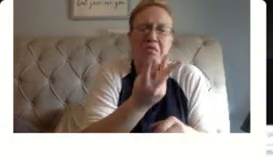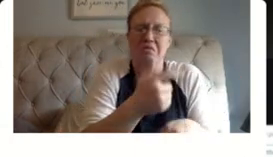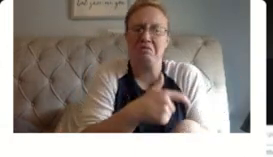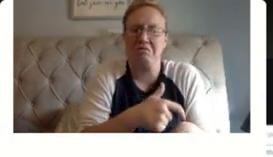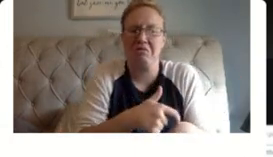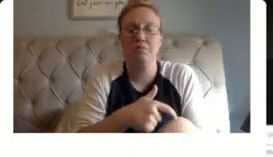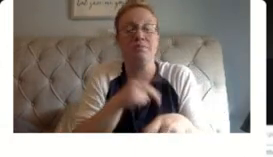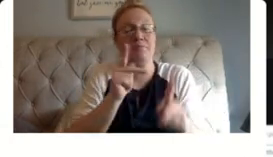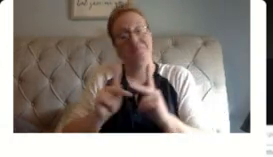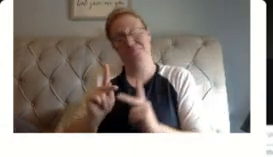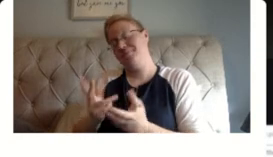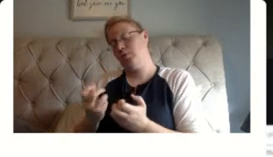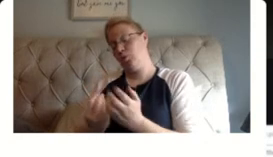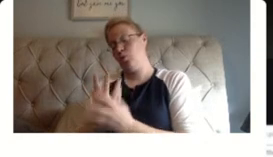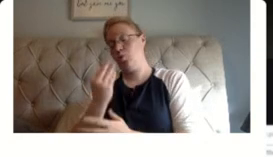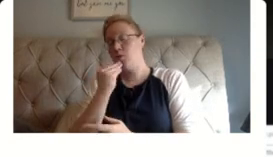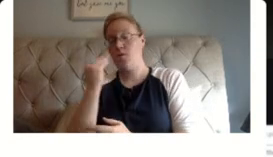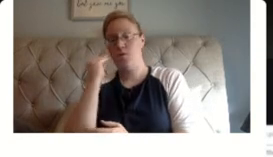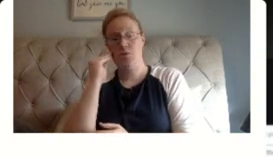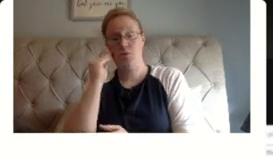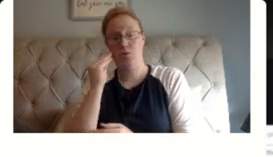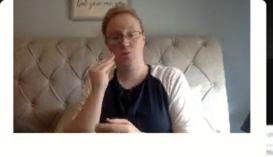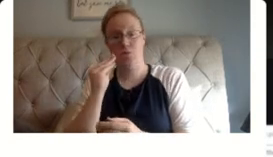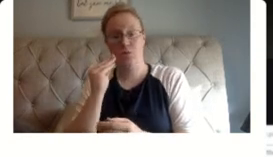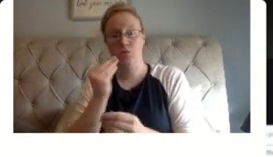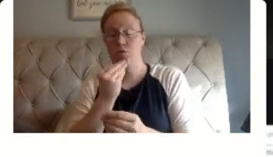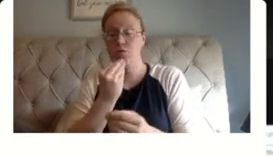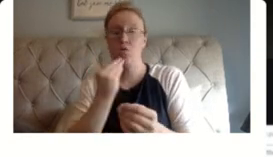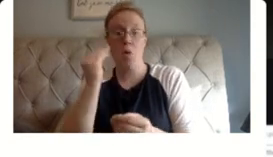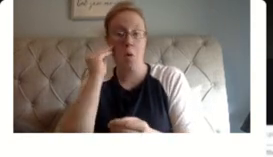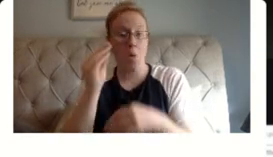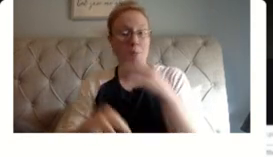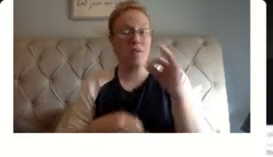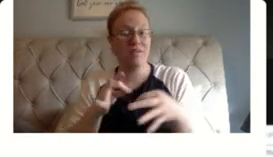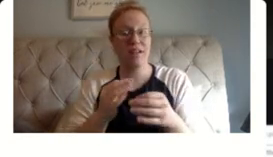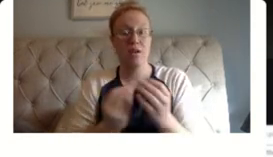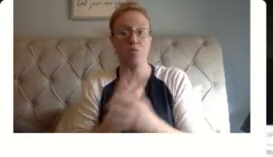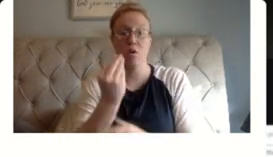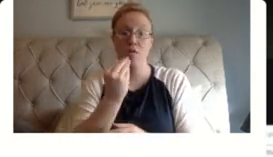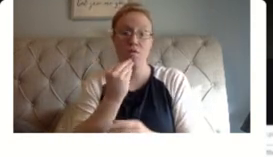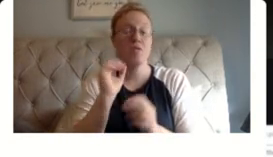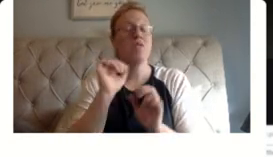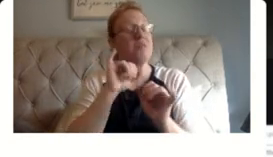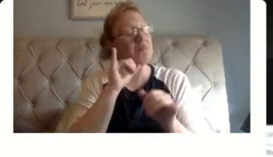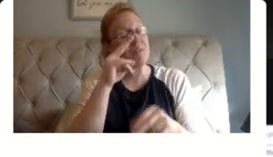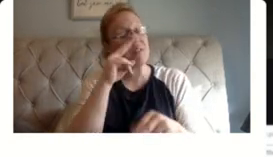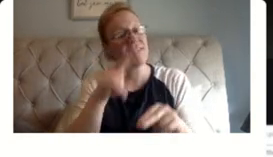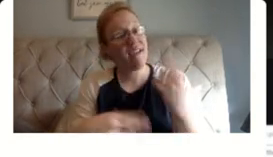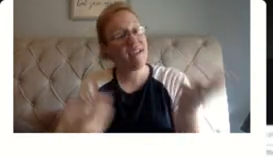People want to grow food at home instead. Growing food can be fun. Makes sense.